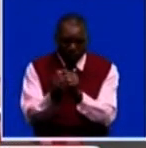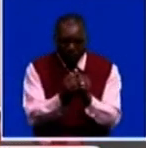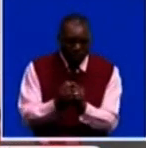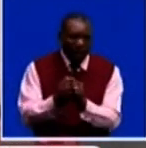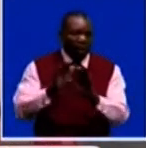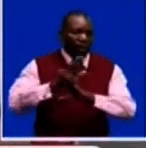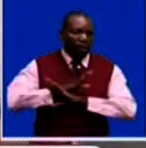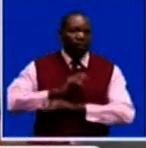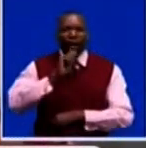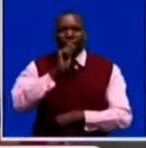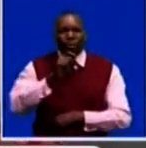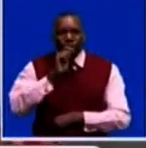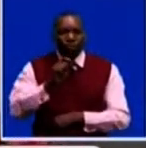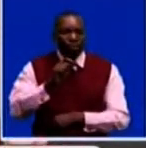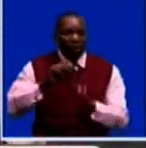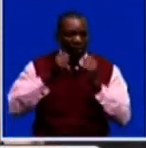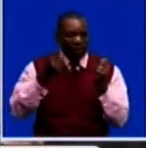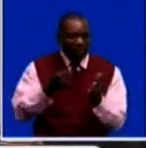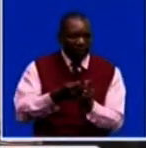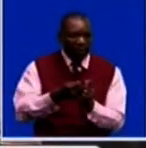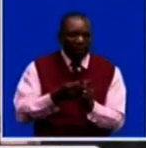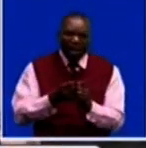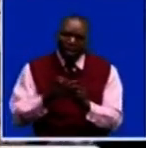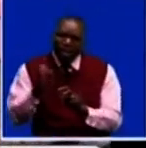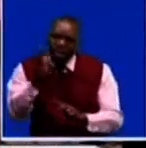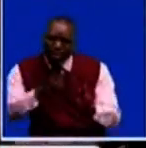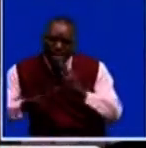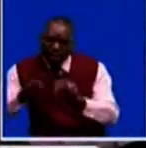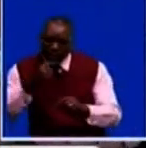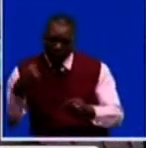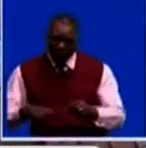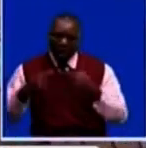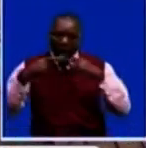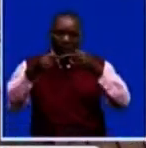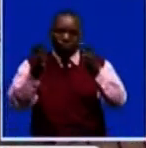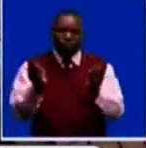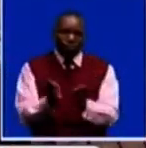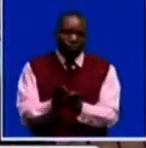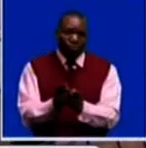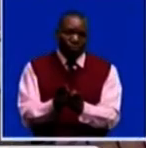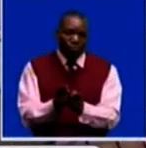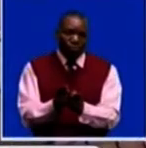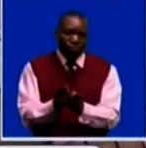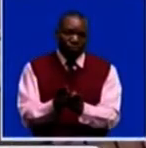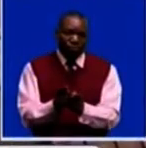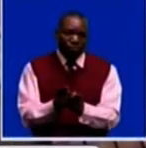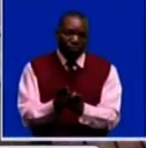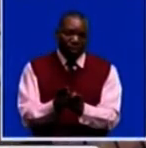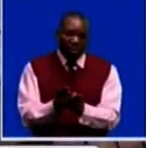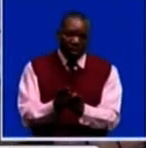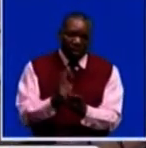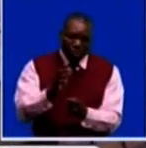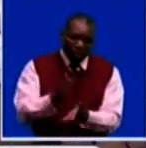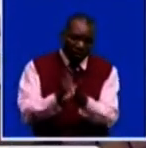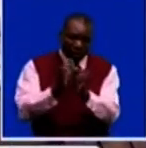delegation of Zambian journalists toured Chongqing Broadcasting Group headquarters in Chongqing. And Chongqing Broadcasting Group